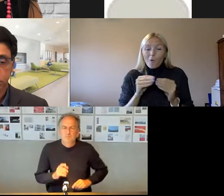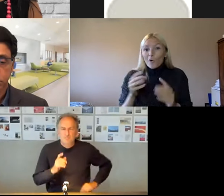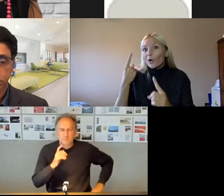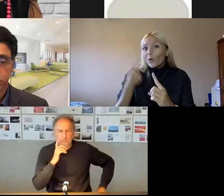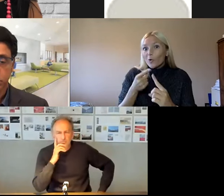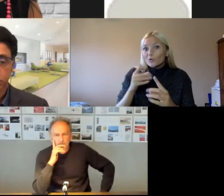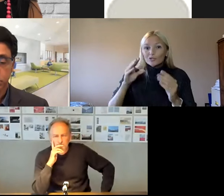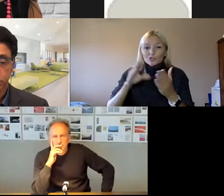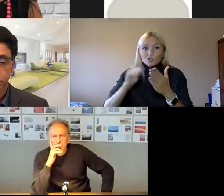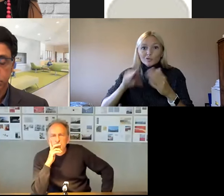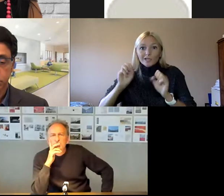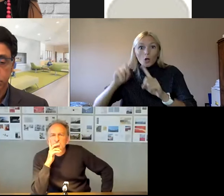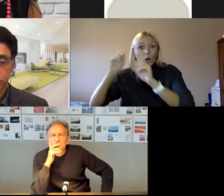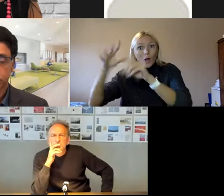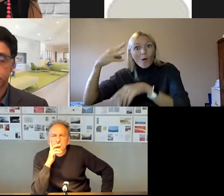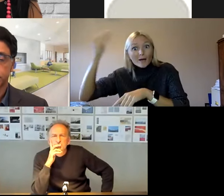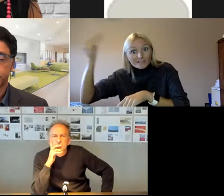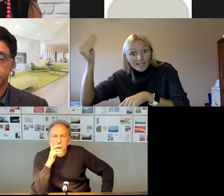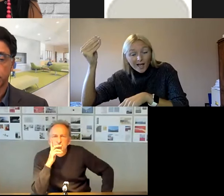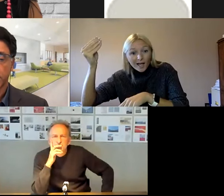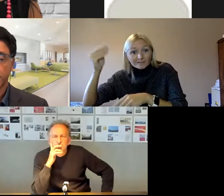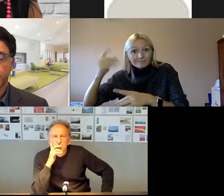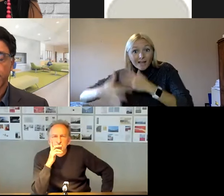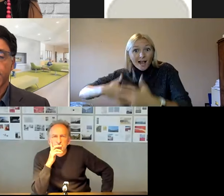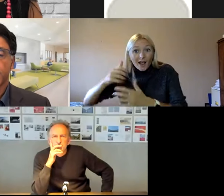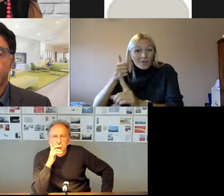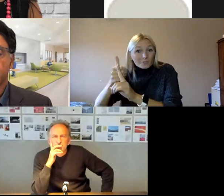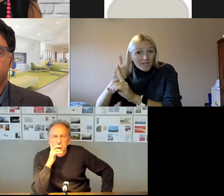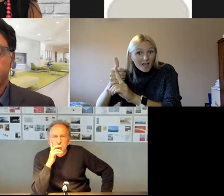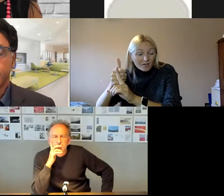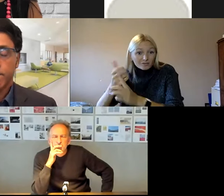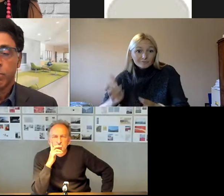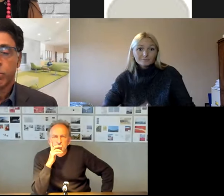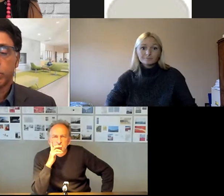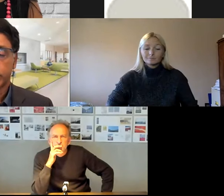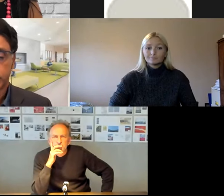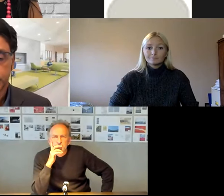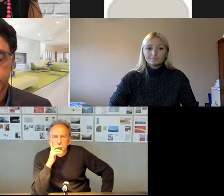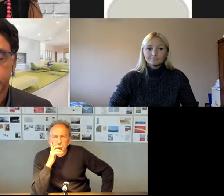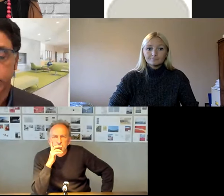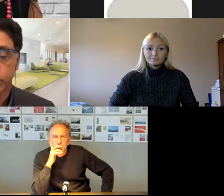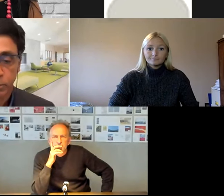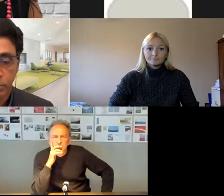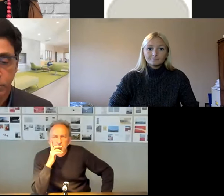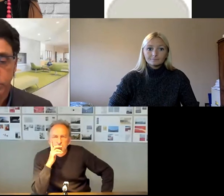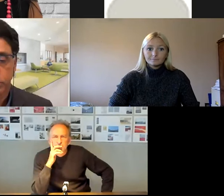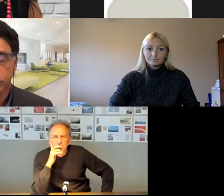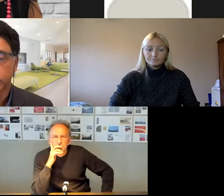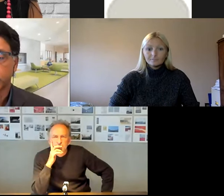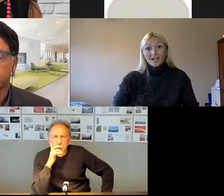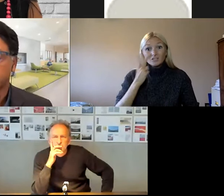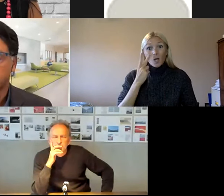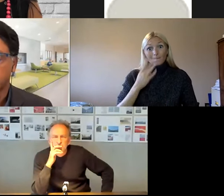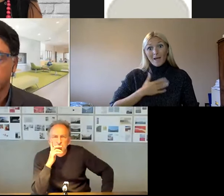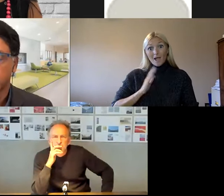can communicate among themselves in small groups. And I saw this developing through the COVID with my own kids, and